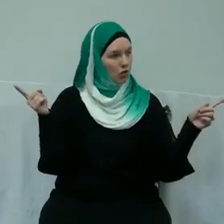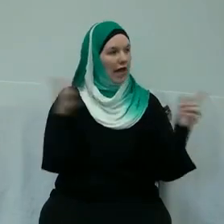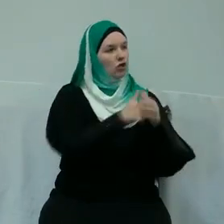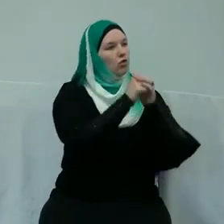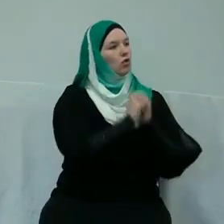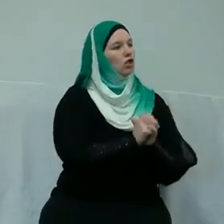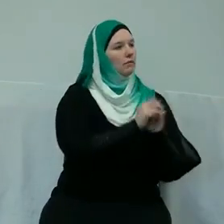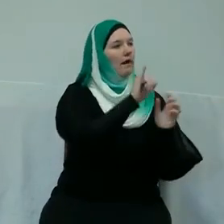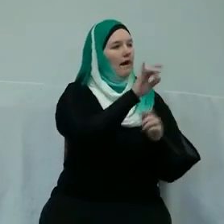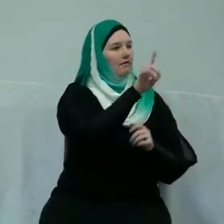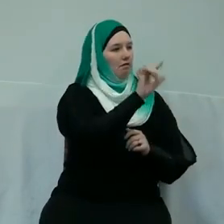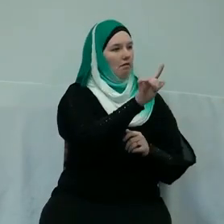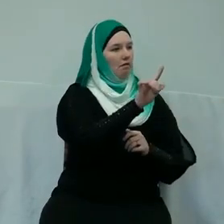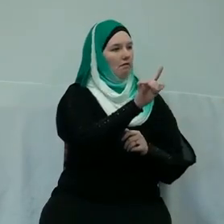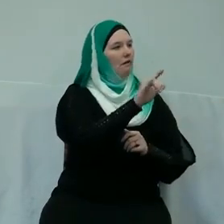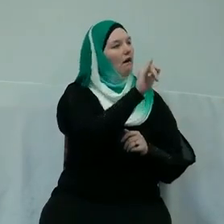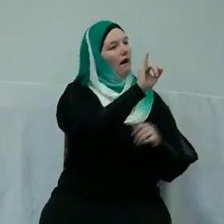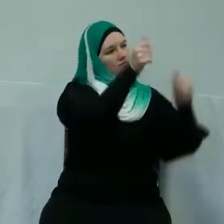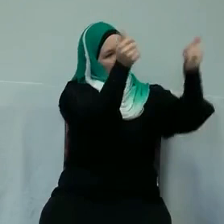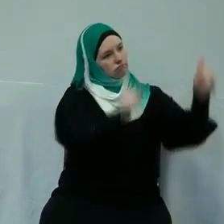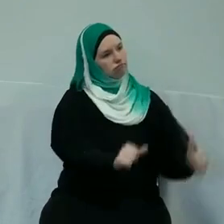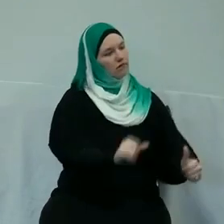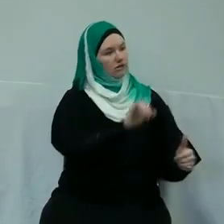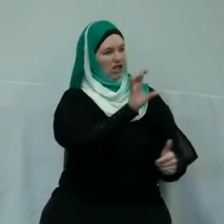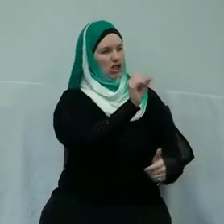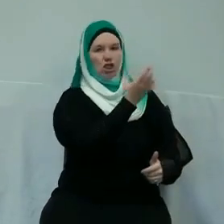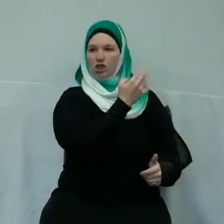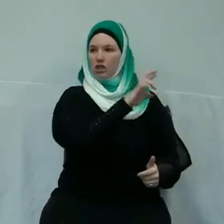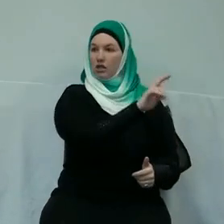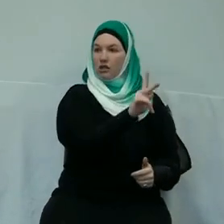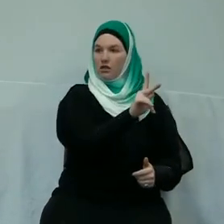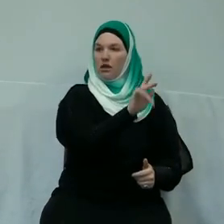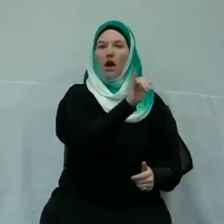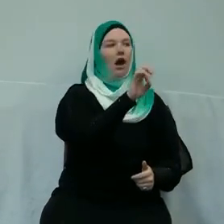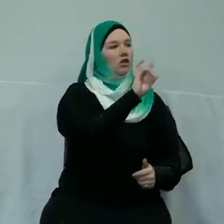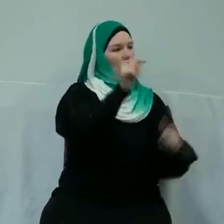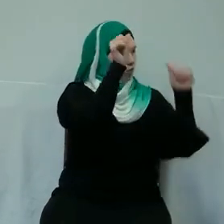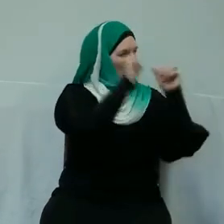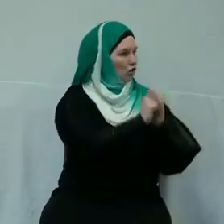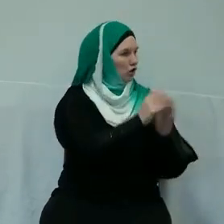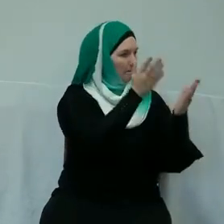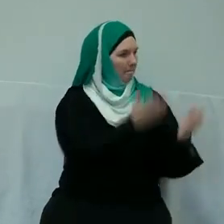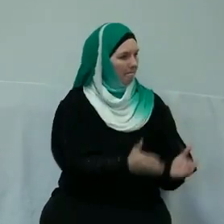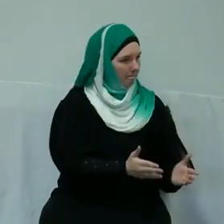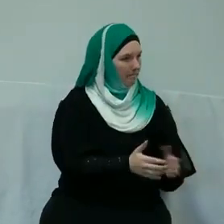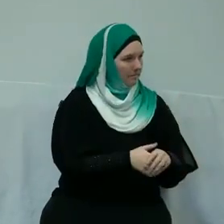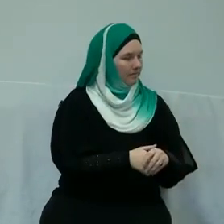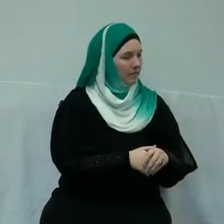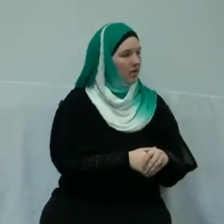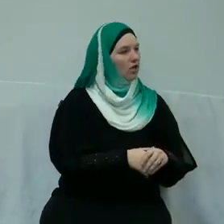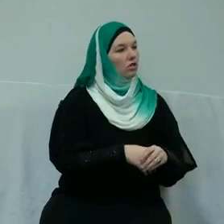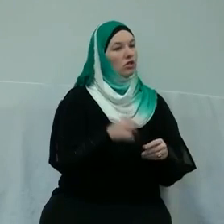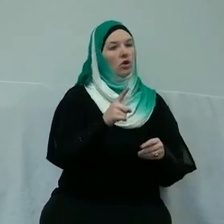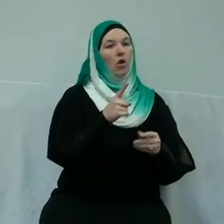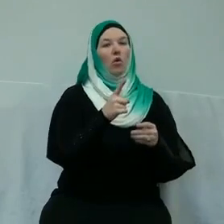idol? How come Allah creates you and what you have and you worship what you get